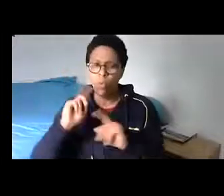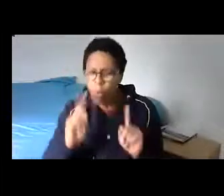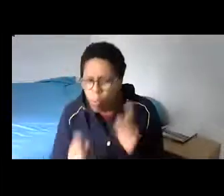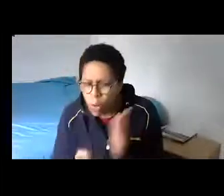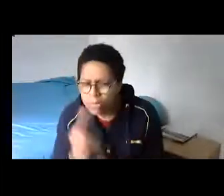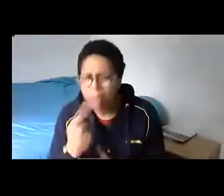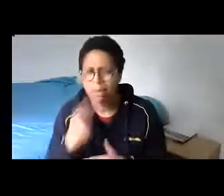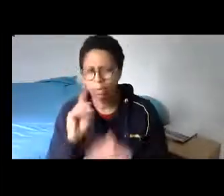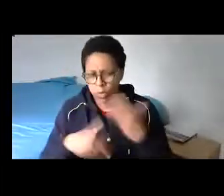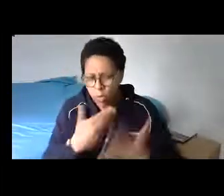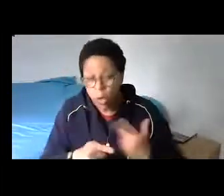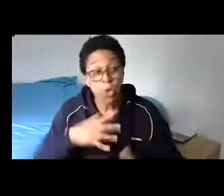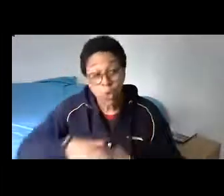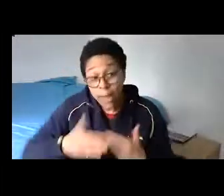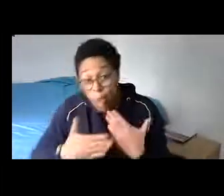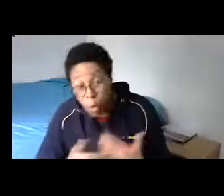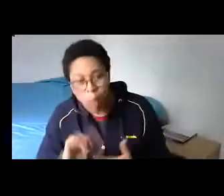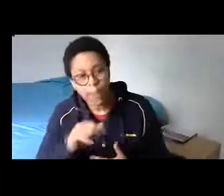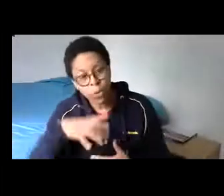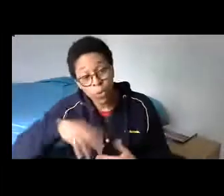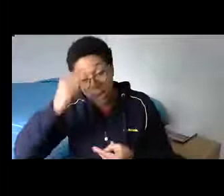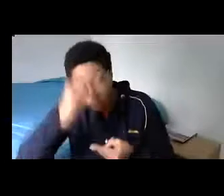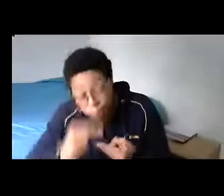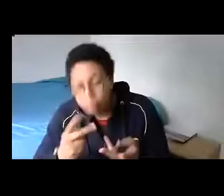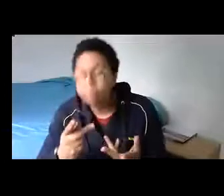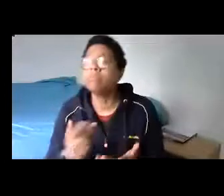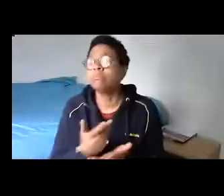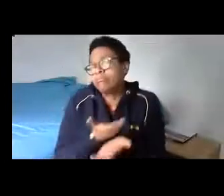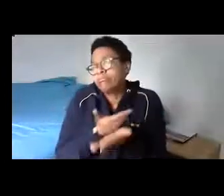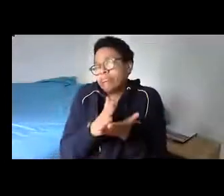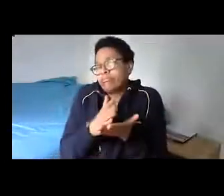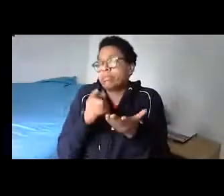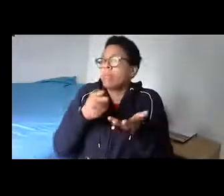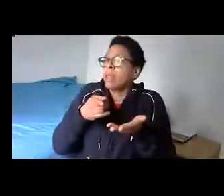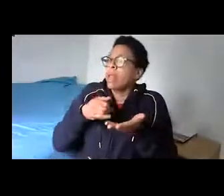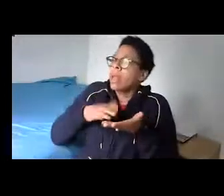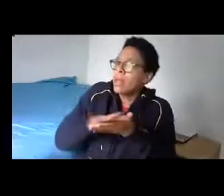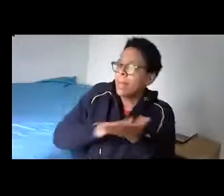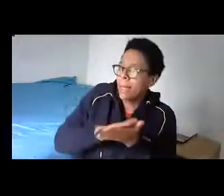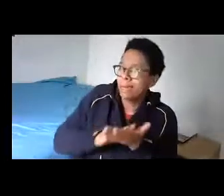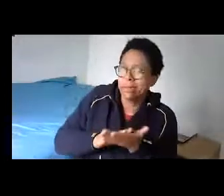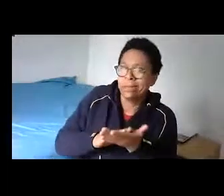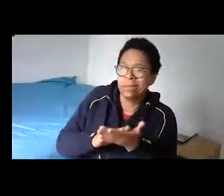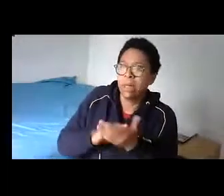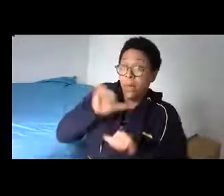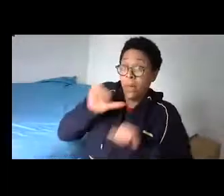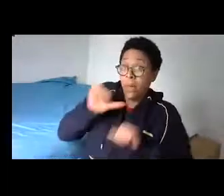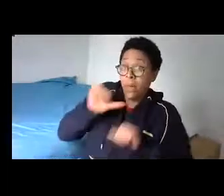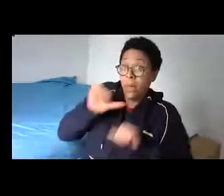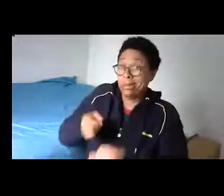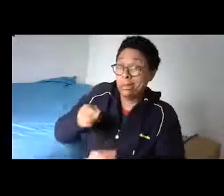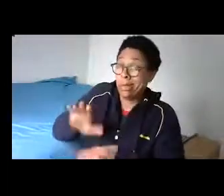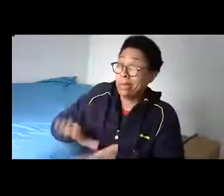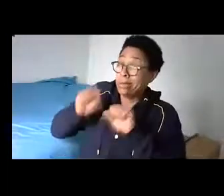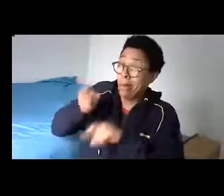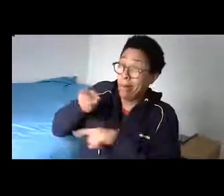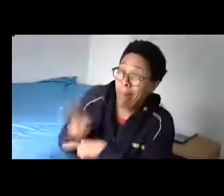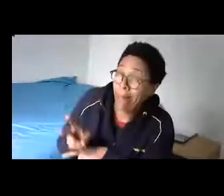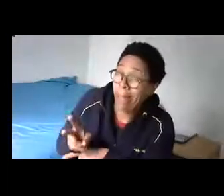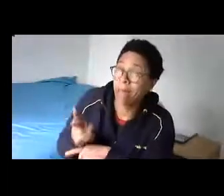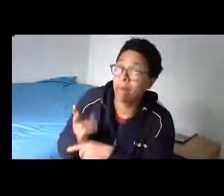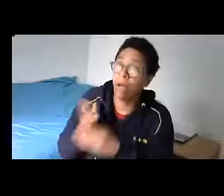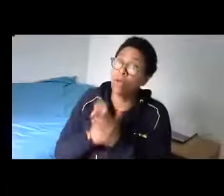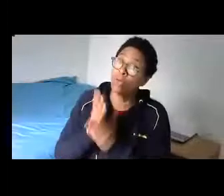whether you need more or less, and obviously that would either start process again, so they would move to